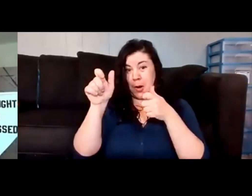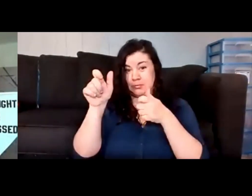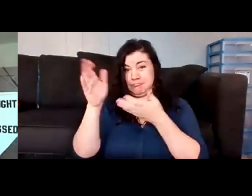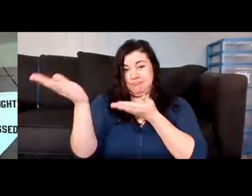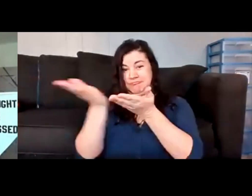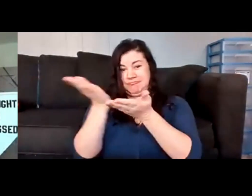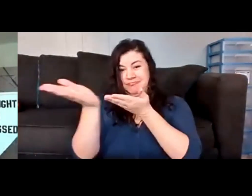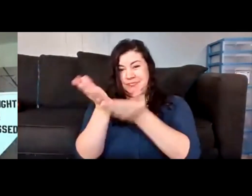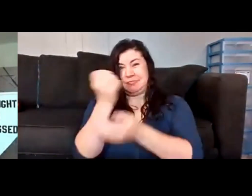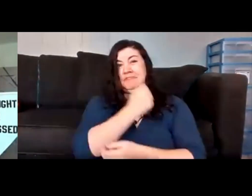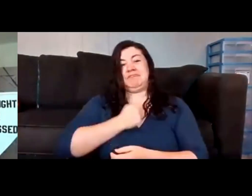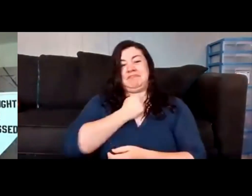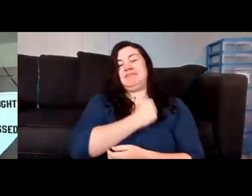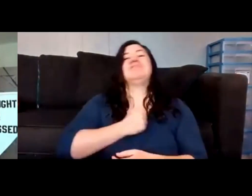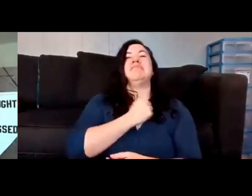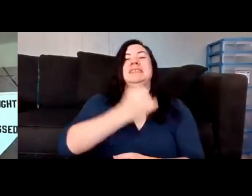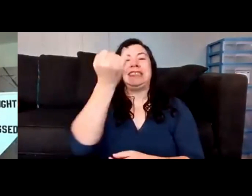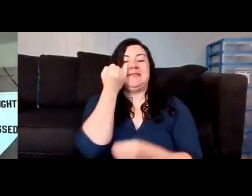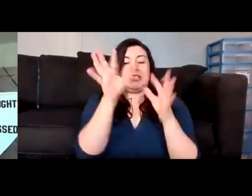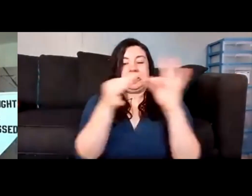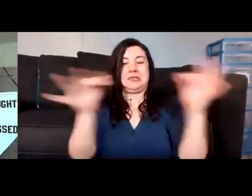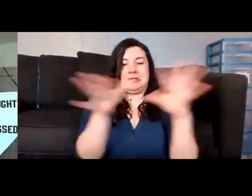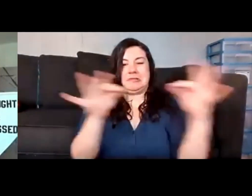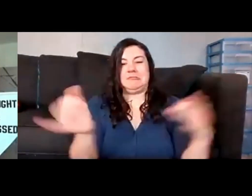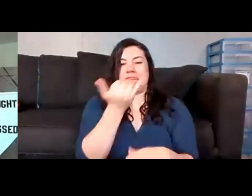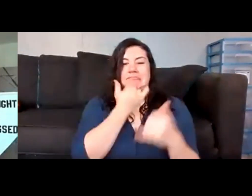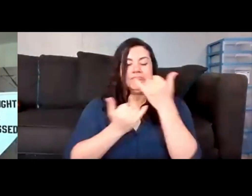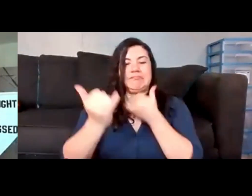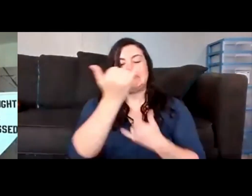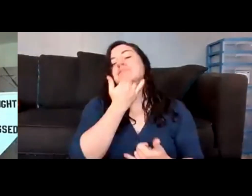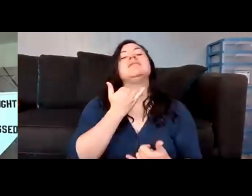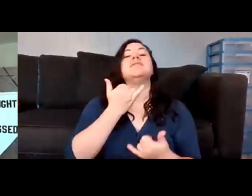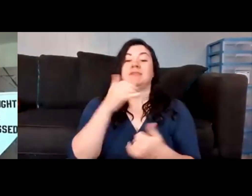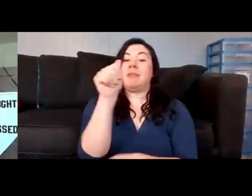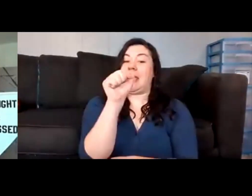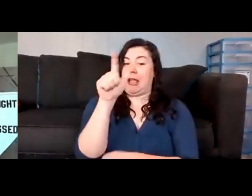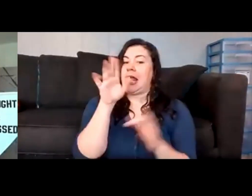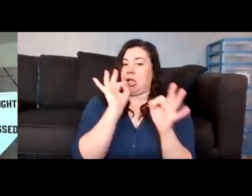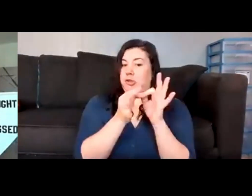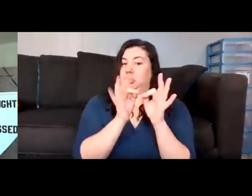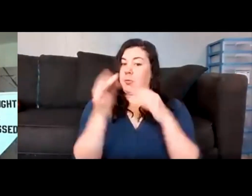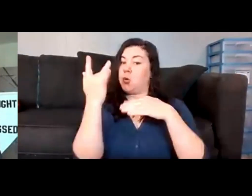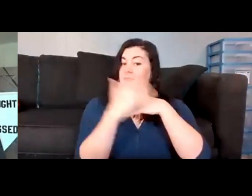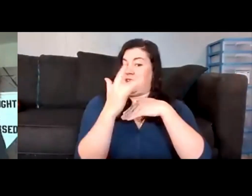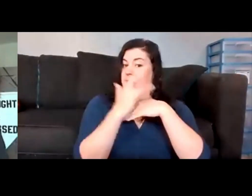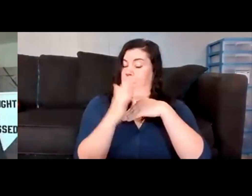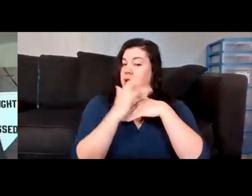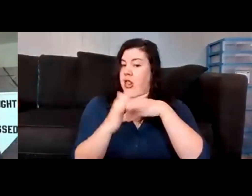advance for any errors in transcription. There will be ASL interpreters. We have two people here today,